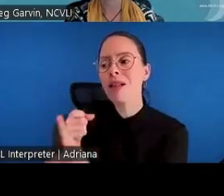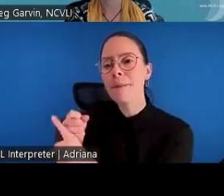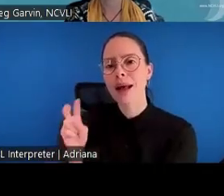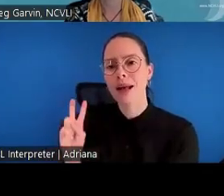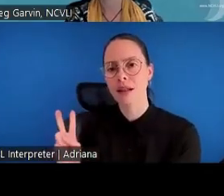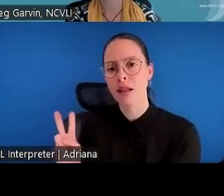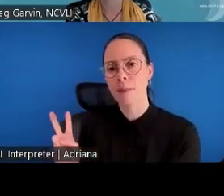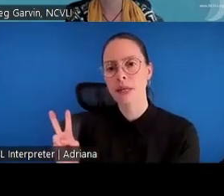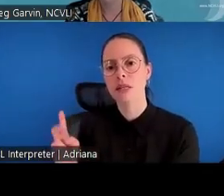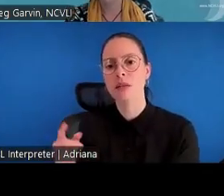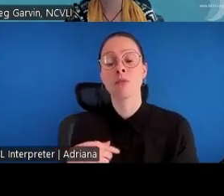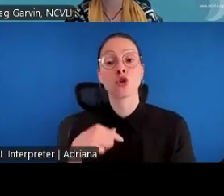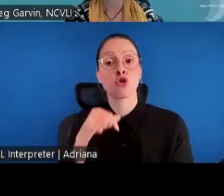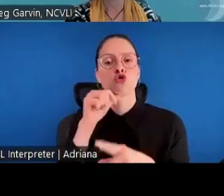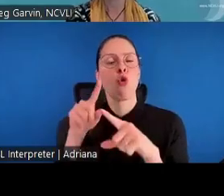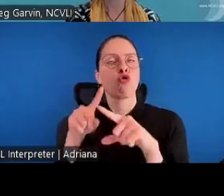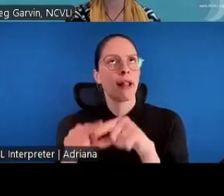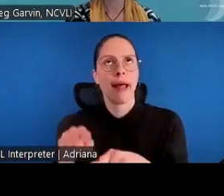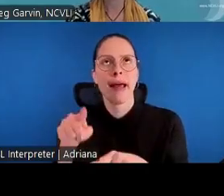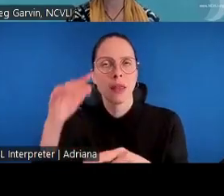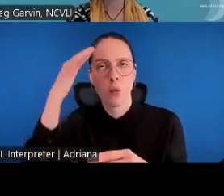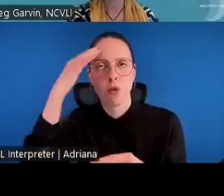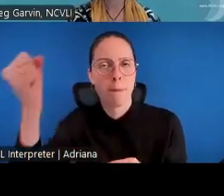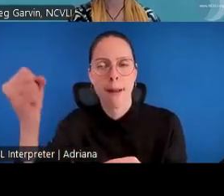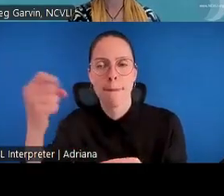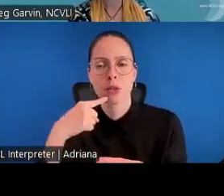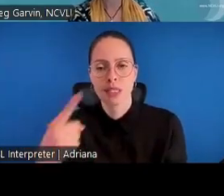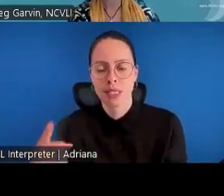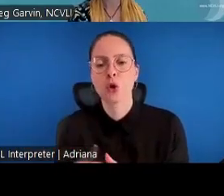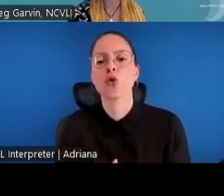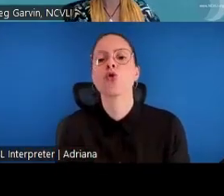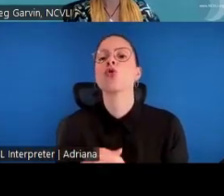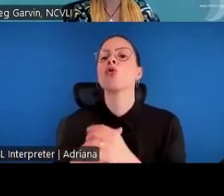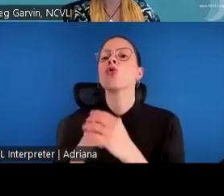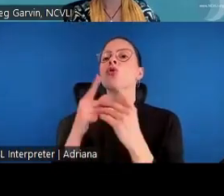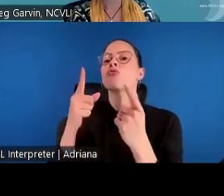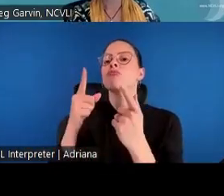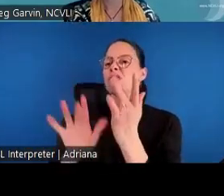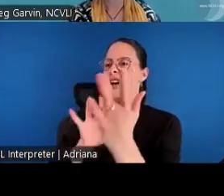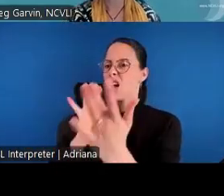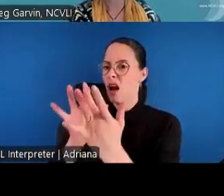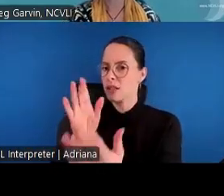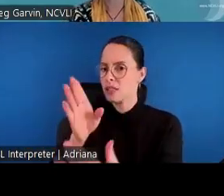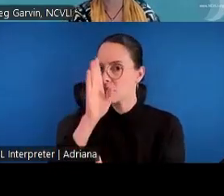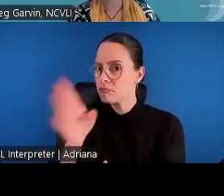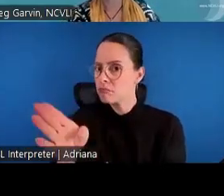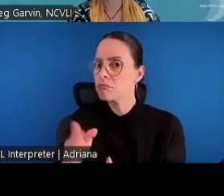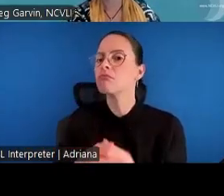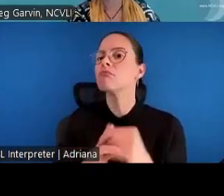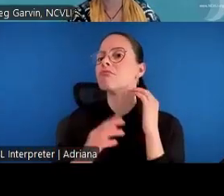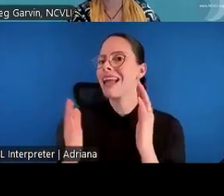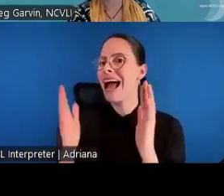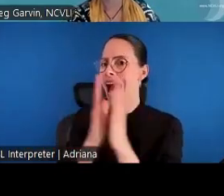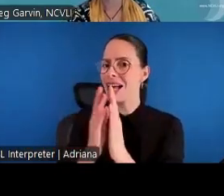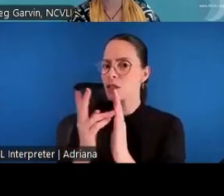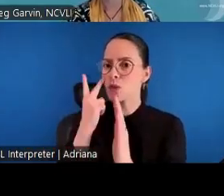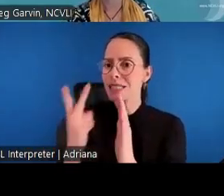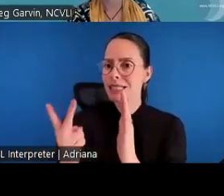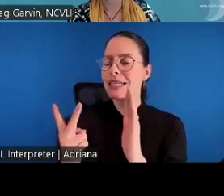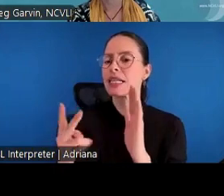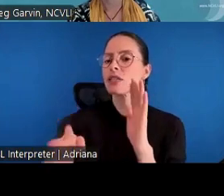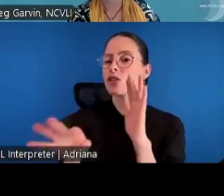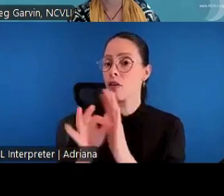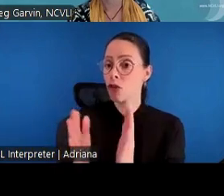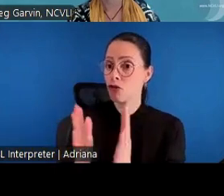remember to tell you, okay? Reach out to them affirmatively. Ask to see the discovery requests